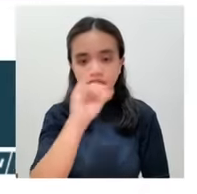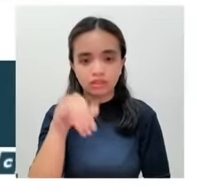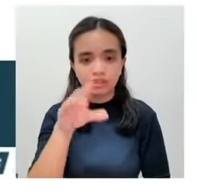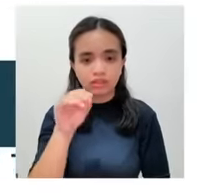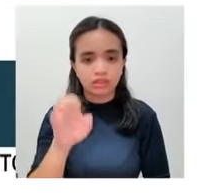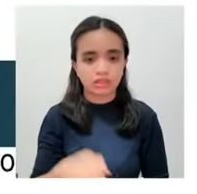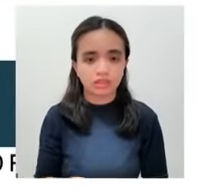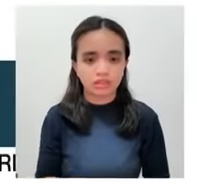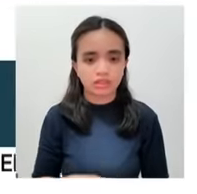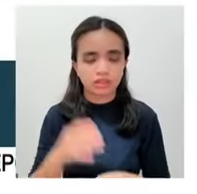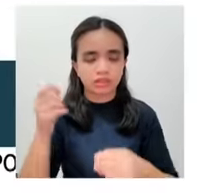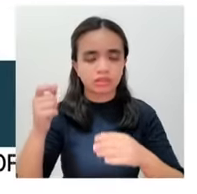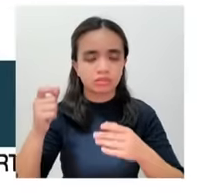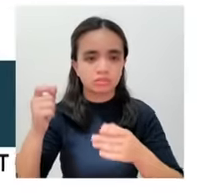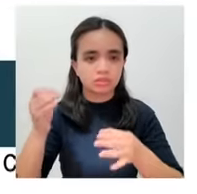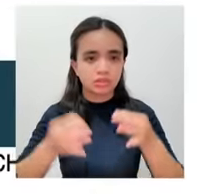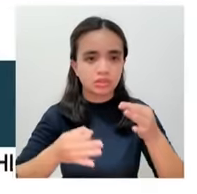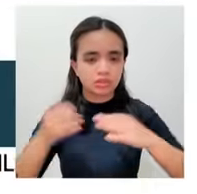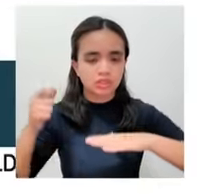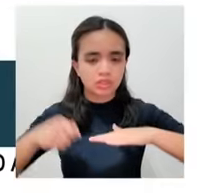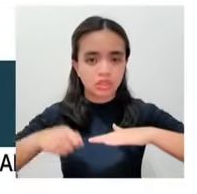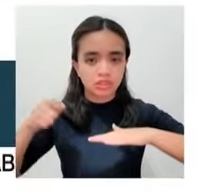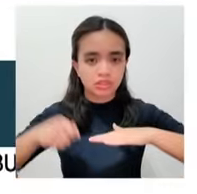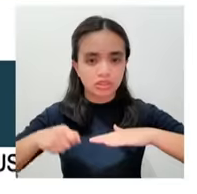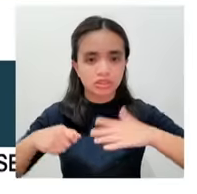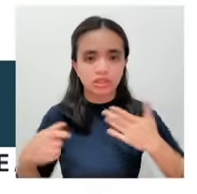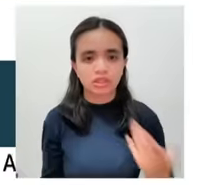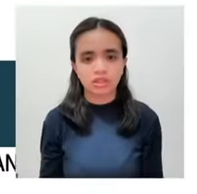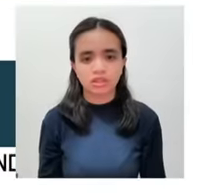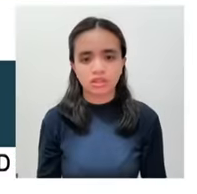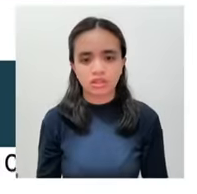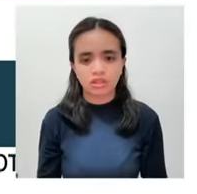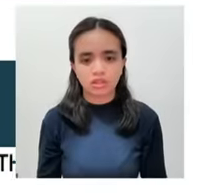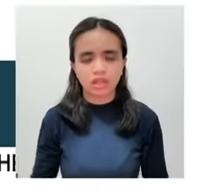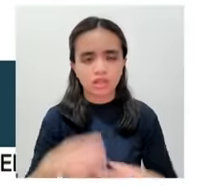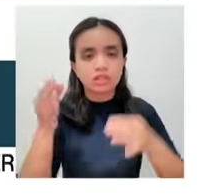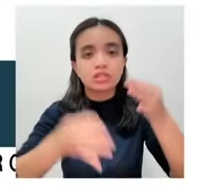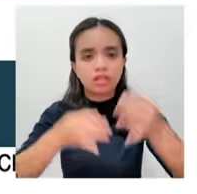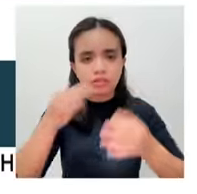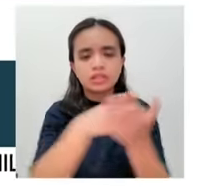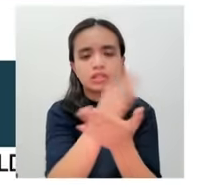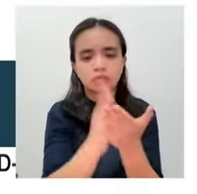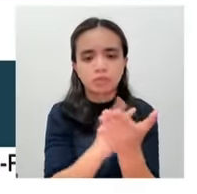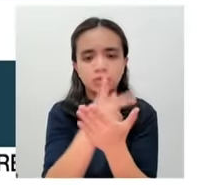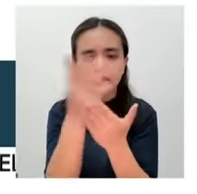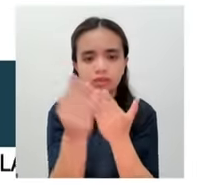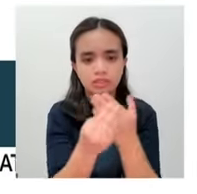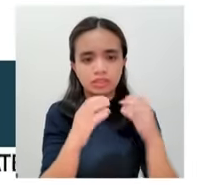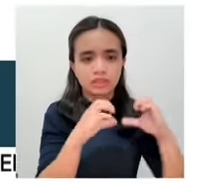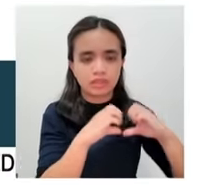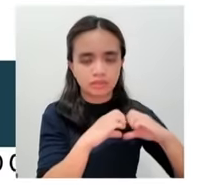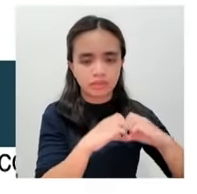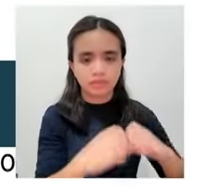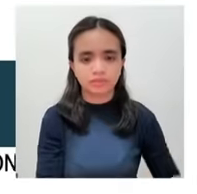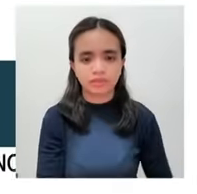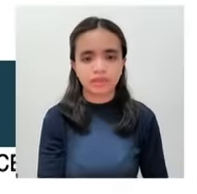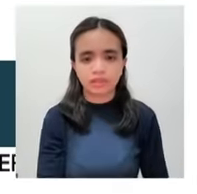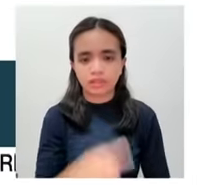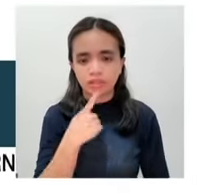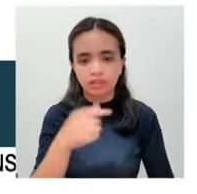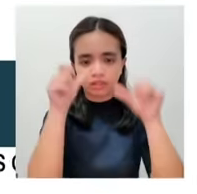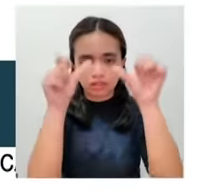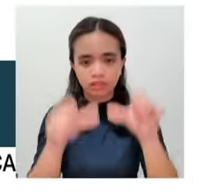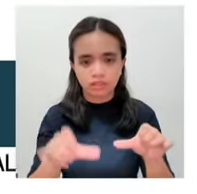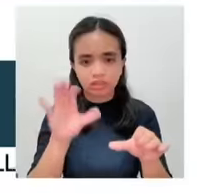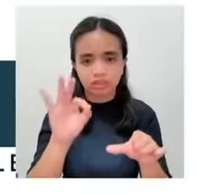in charge of programs, some programs in GMA. She posted this